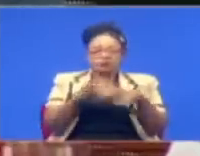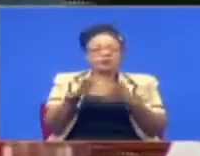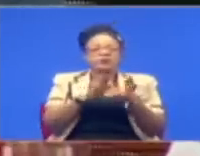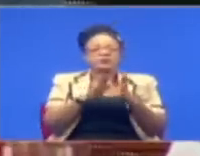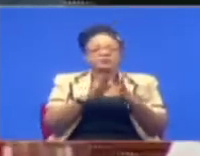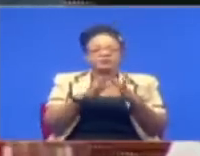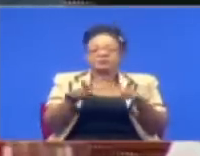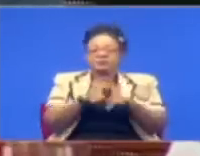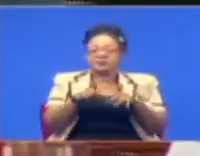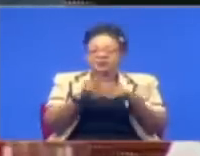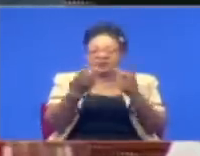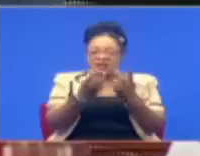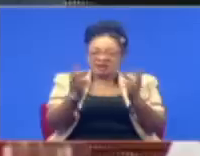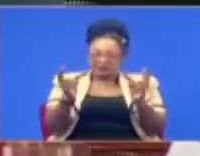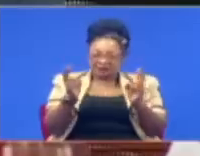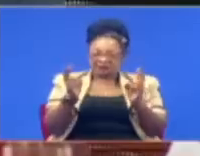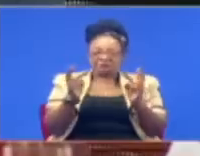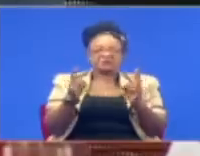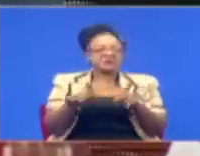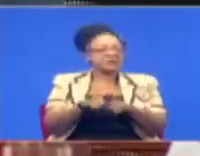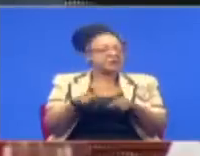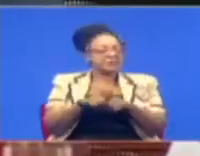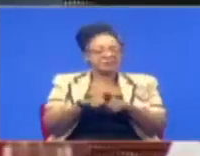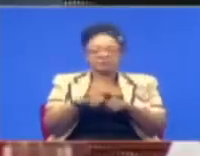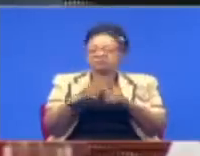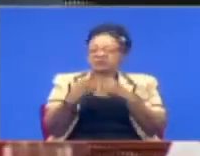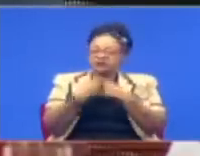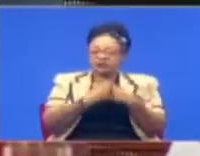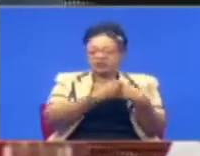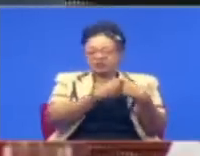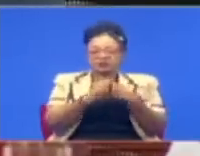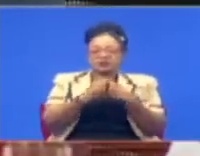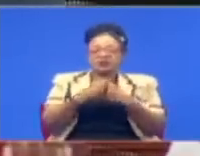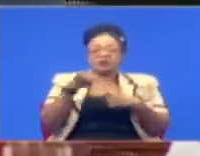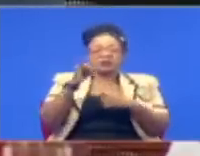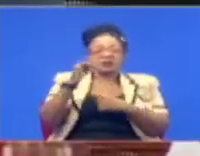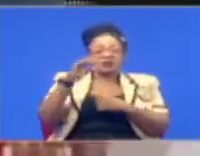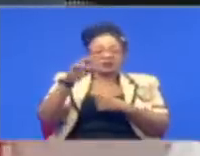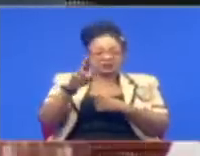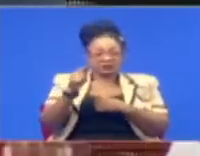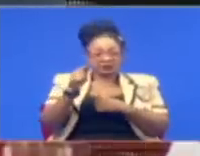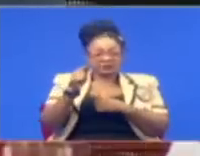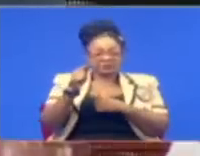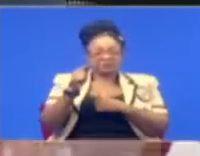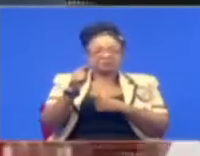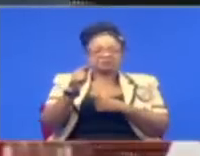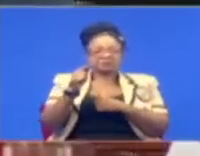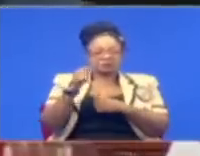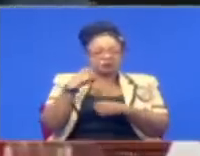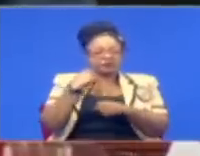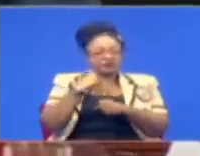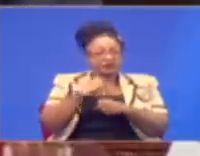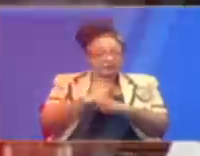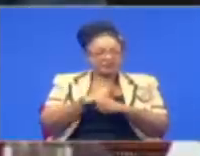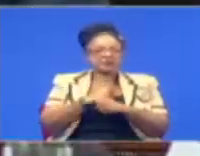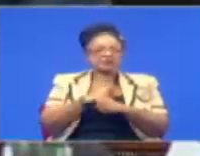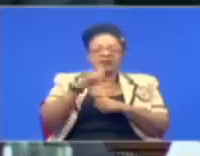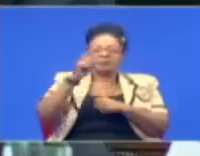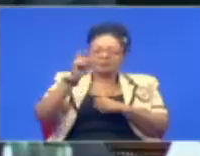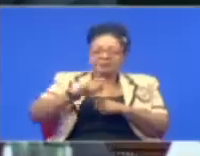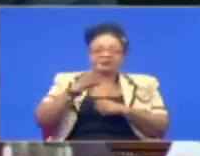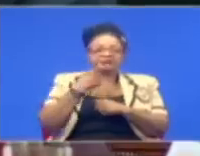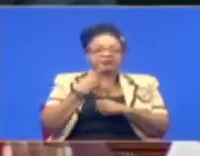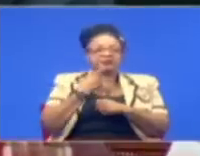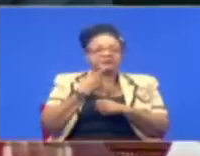something that is still a challenge. ICT, as my Lord is aware, we have done, and I must say